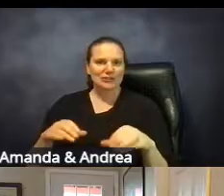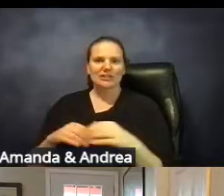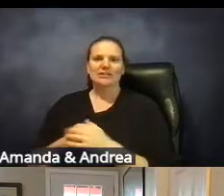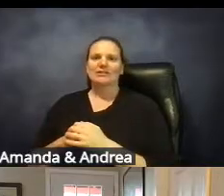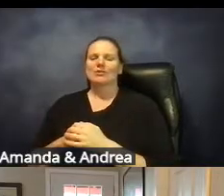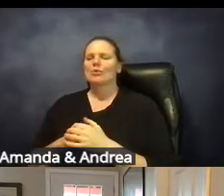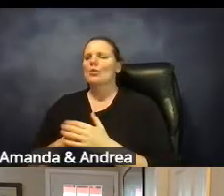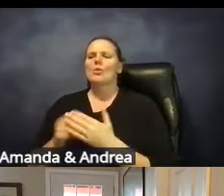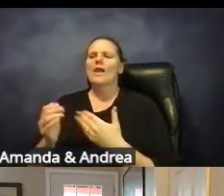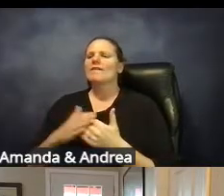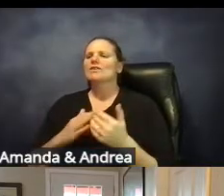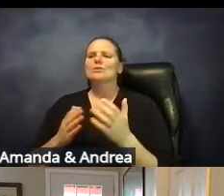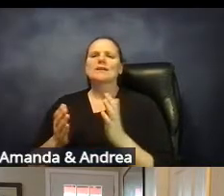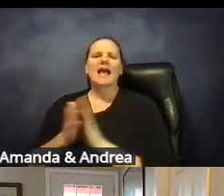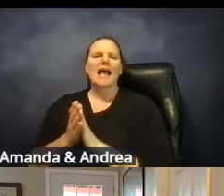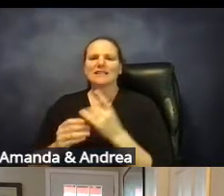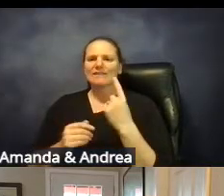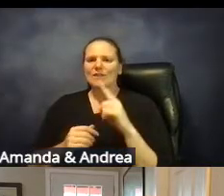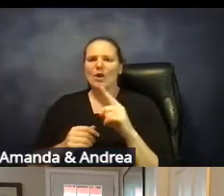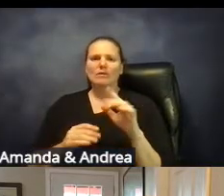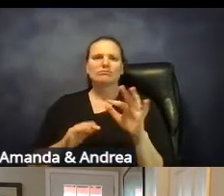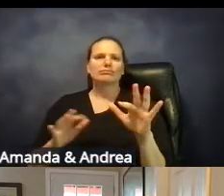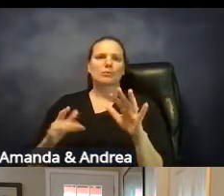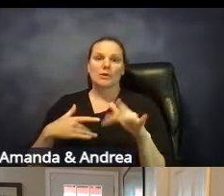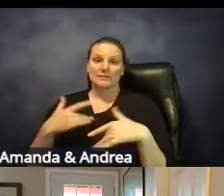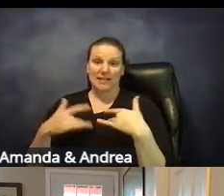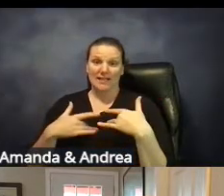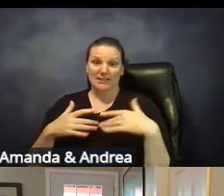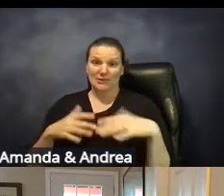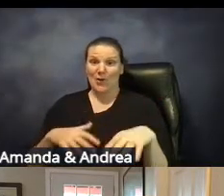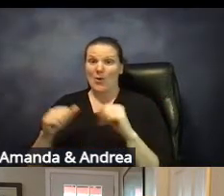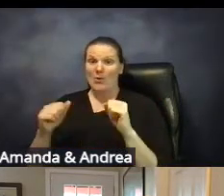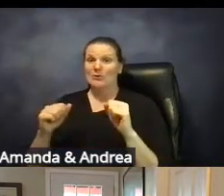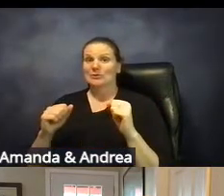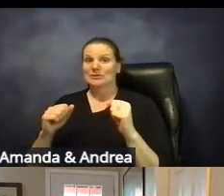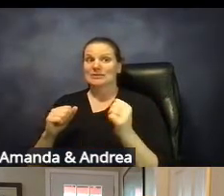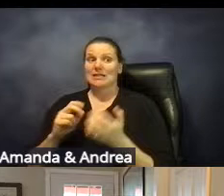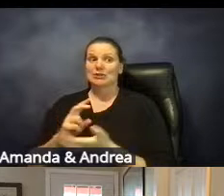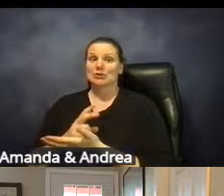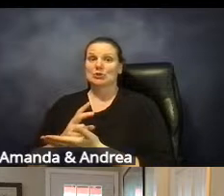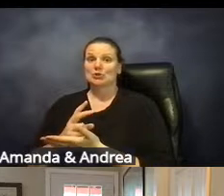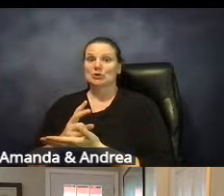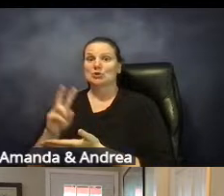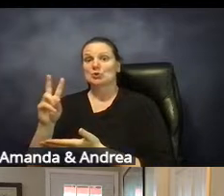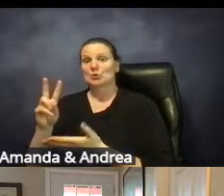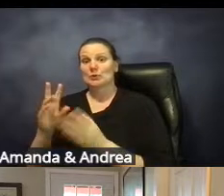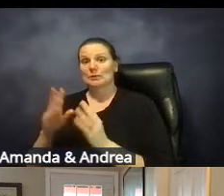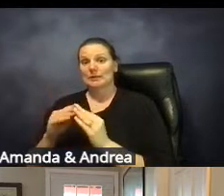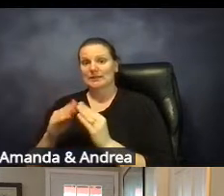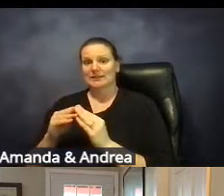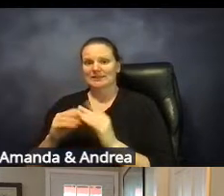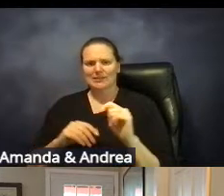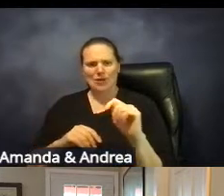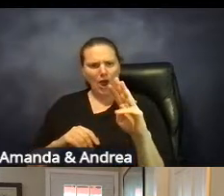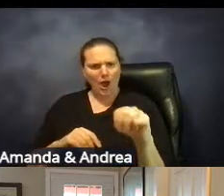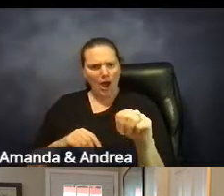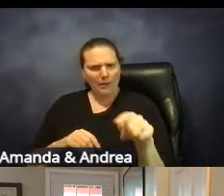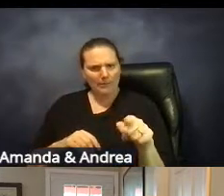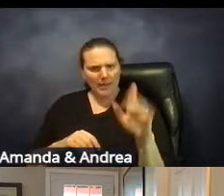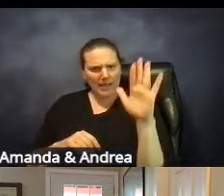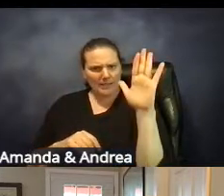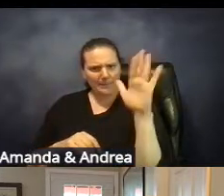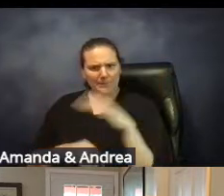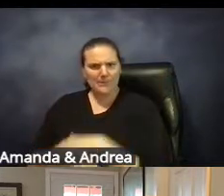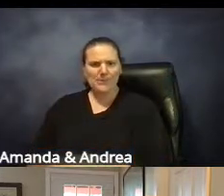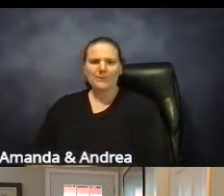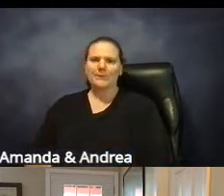you've been asking for that we're excited to host in these next 2 meetings. Tom, I see your hands up.